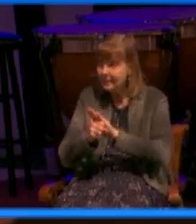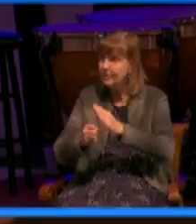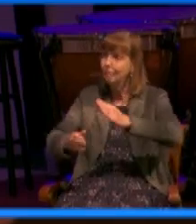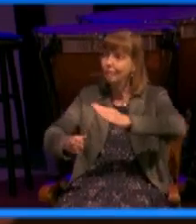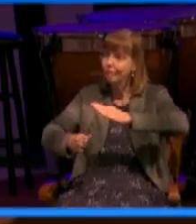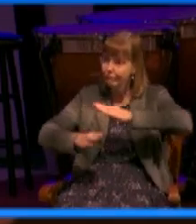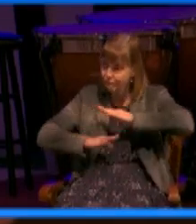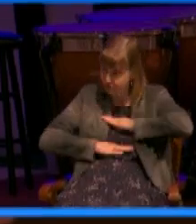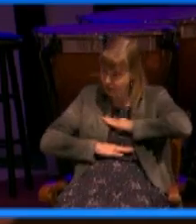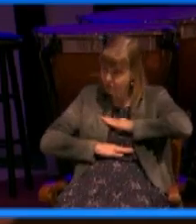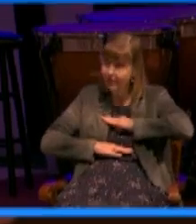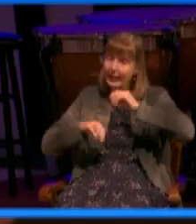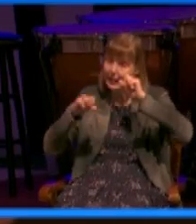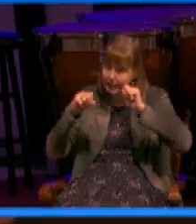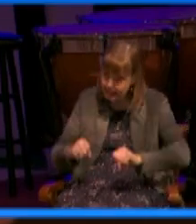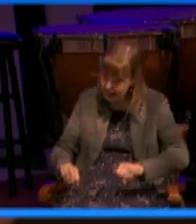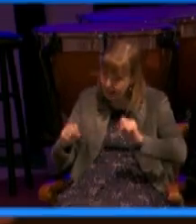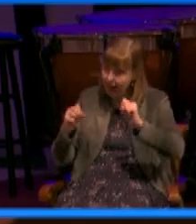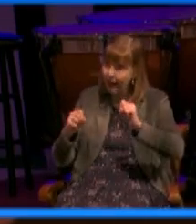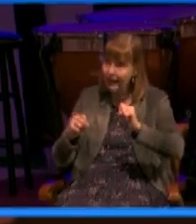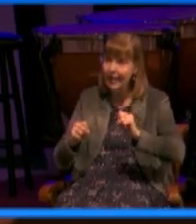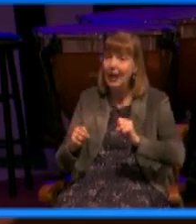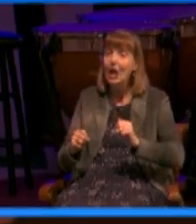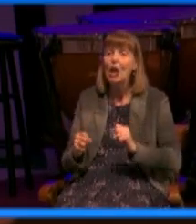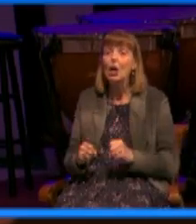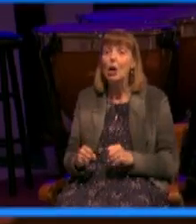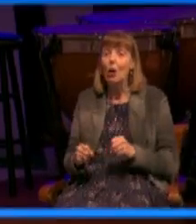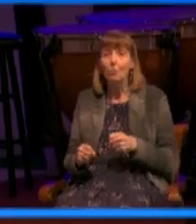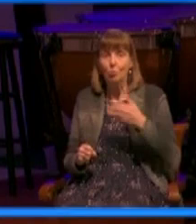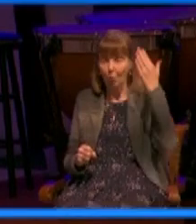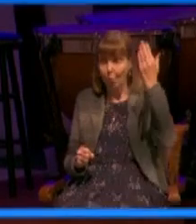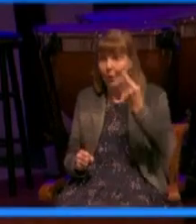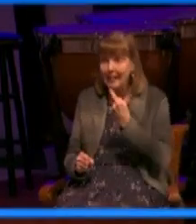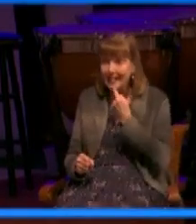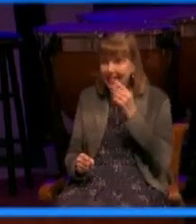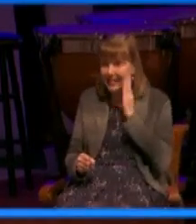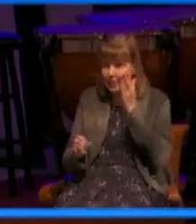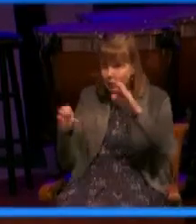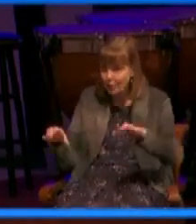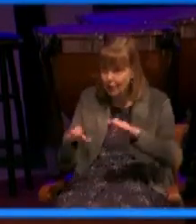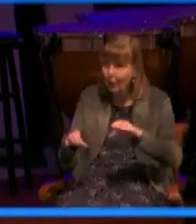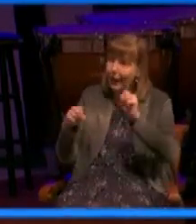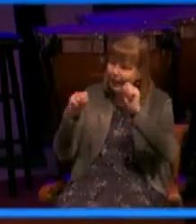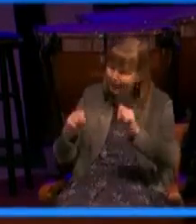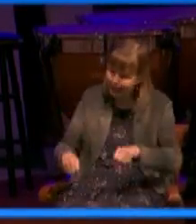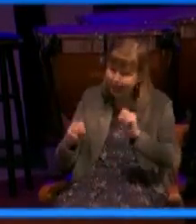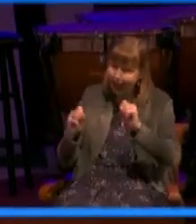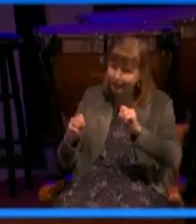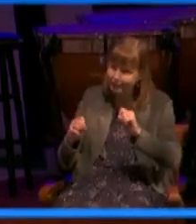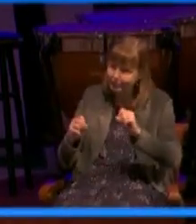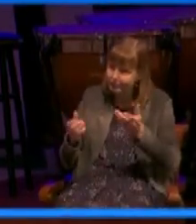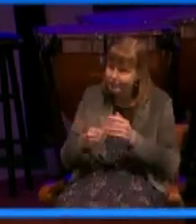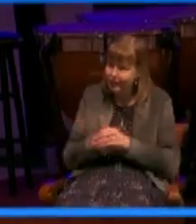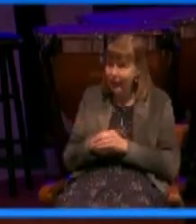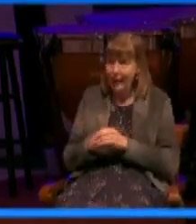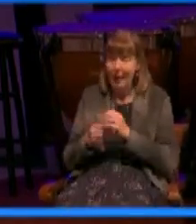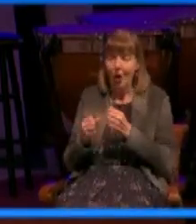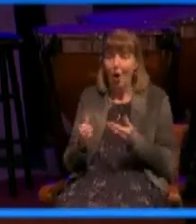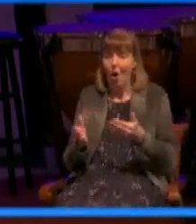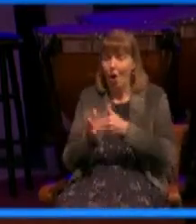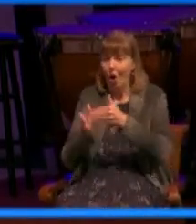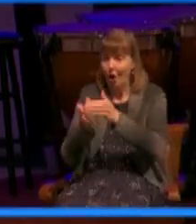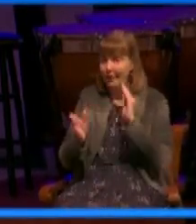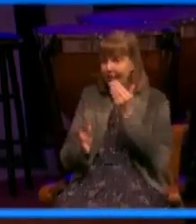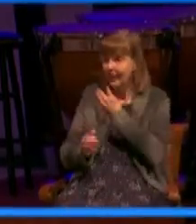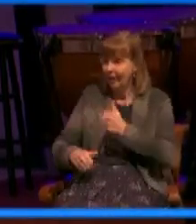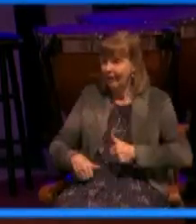power to actually do what he says he will do. Many times in our life, we will, as my mama says,